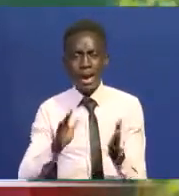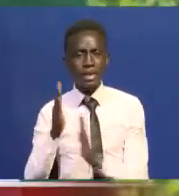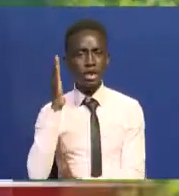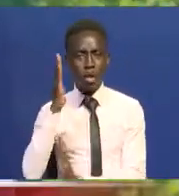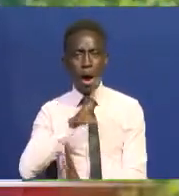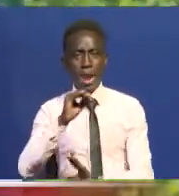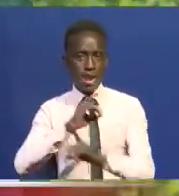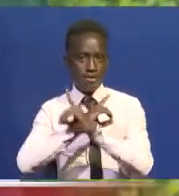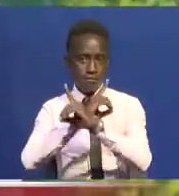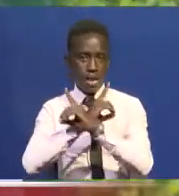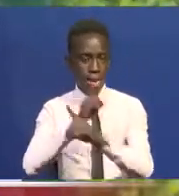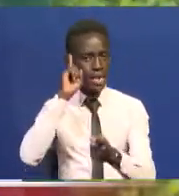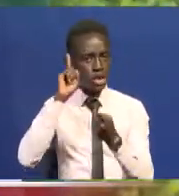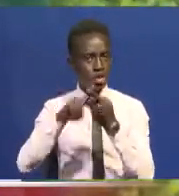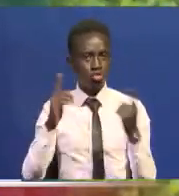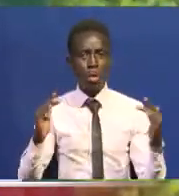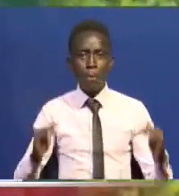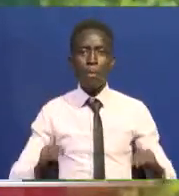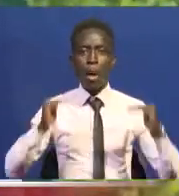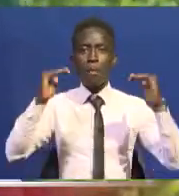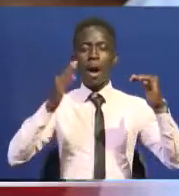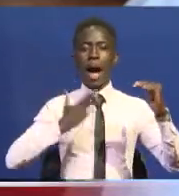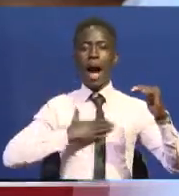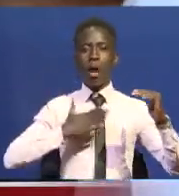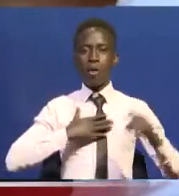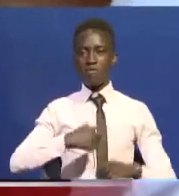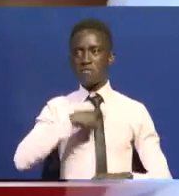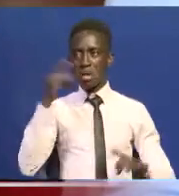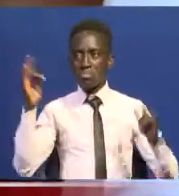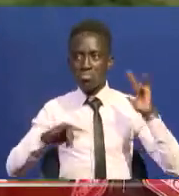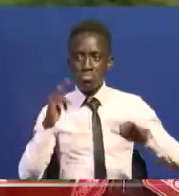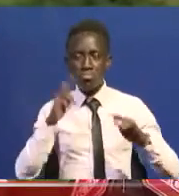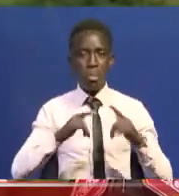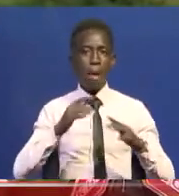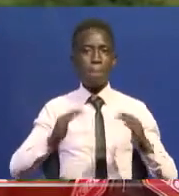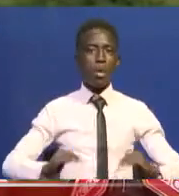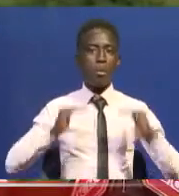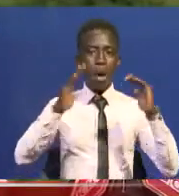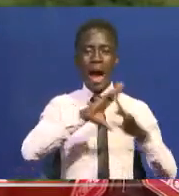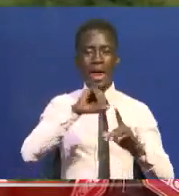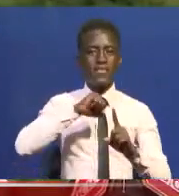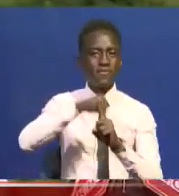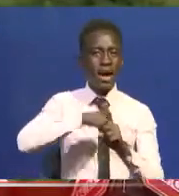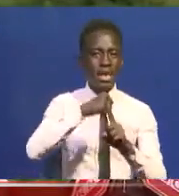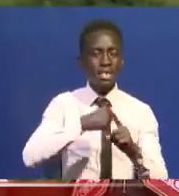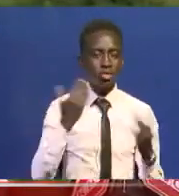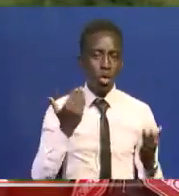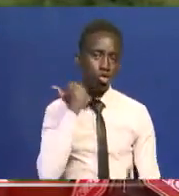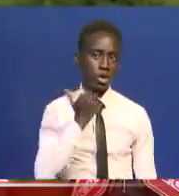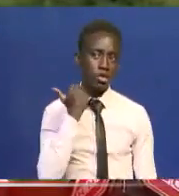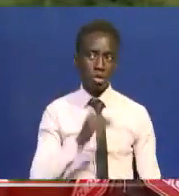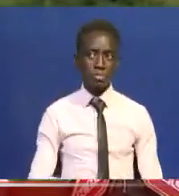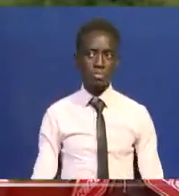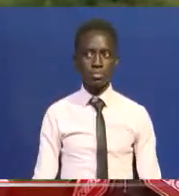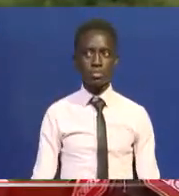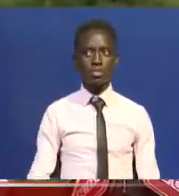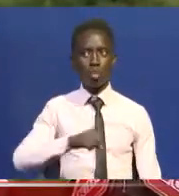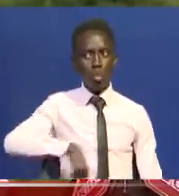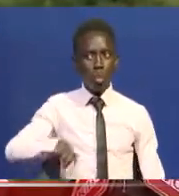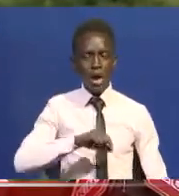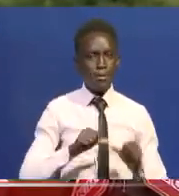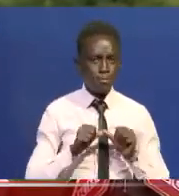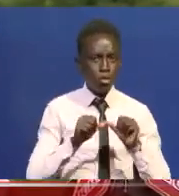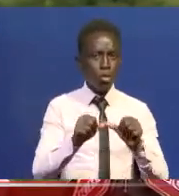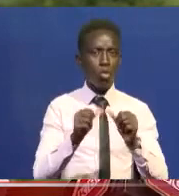in promotion of our tourism, in promotion also of fighting terrorism. And we'll carry forward